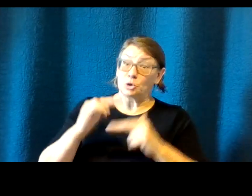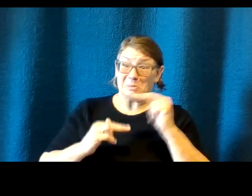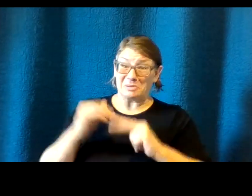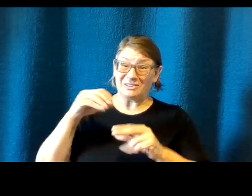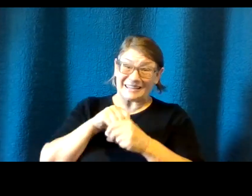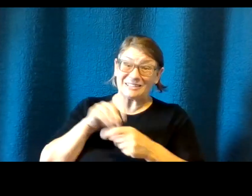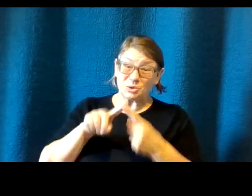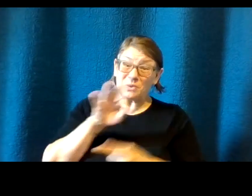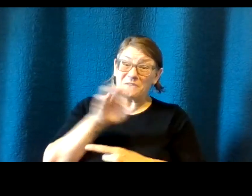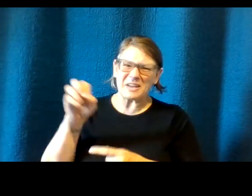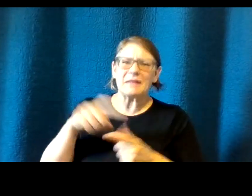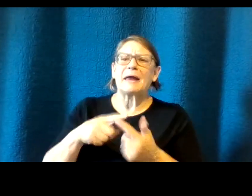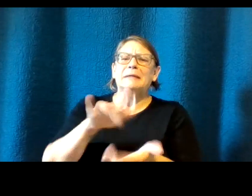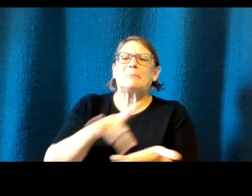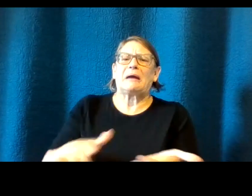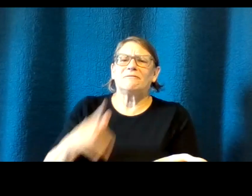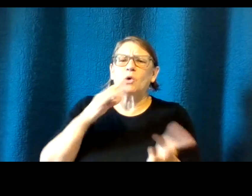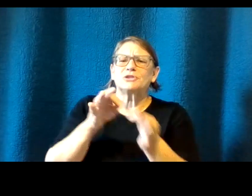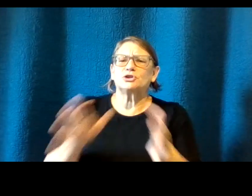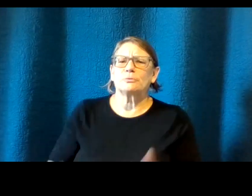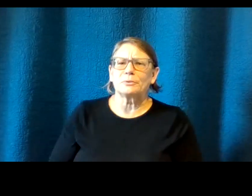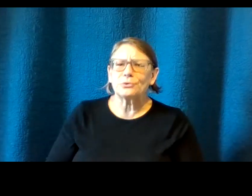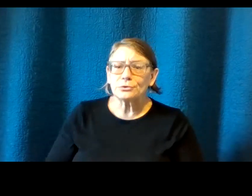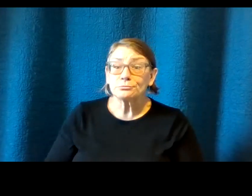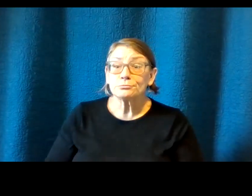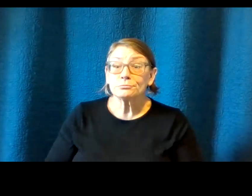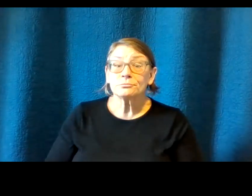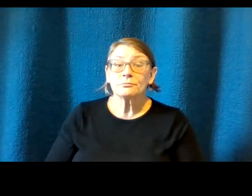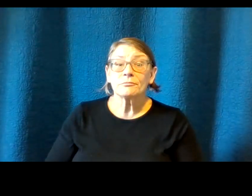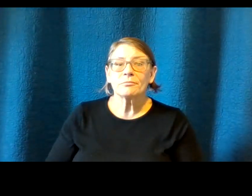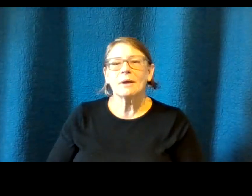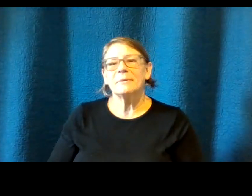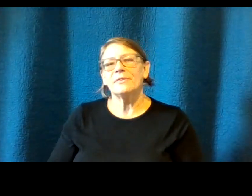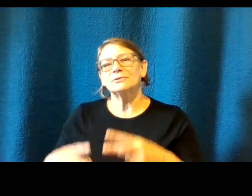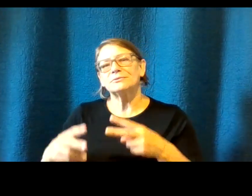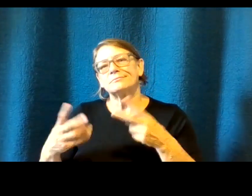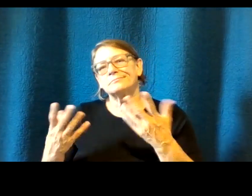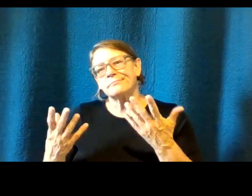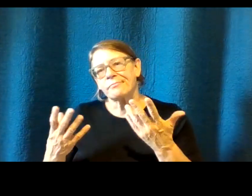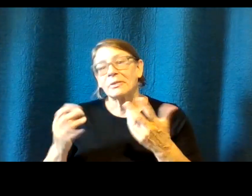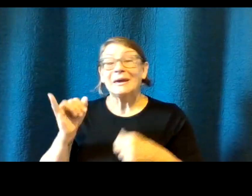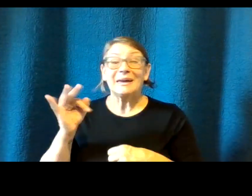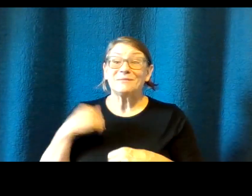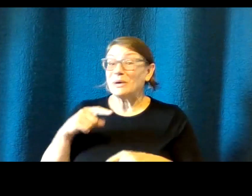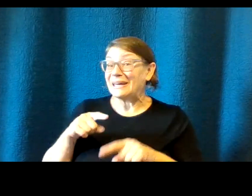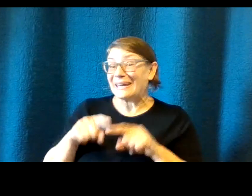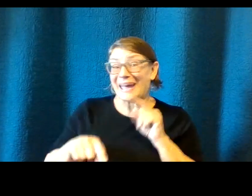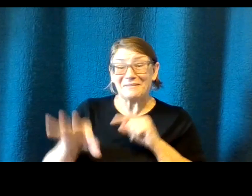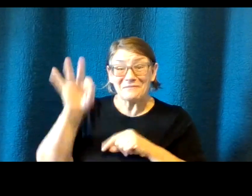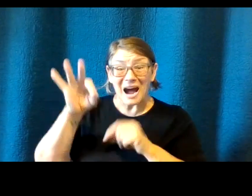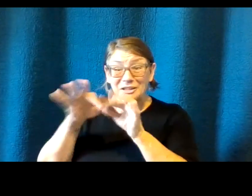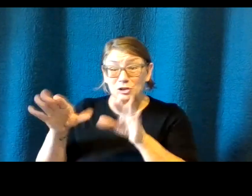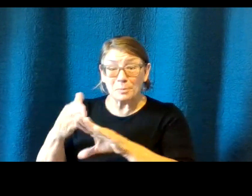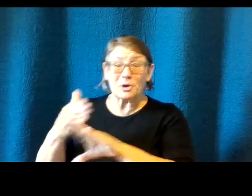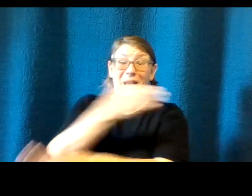the cost. And as long as, and then there's, again, two ways to get interpreters. I mean, if we can't find one ahead of